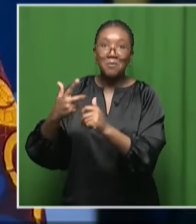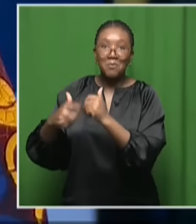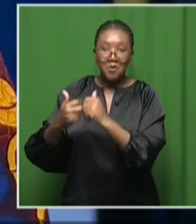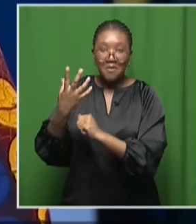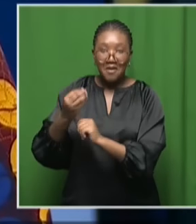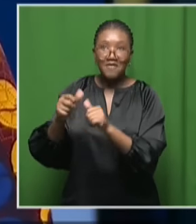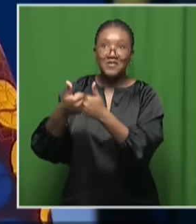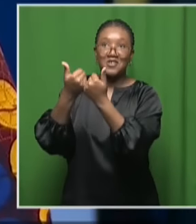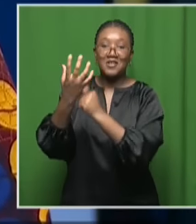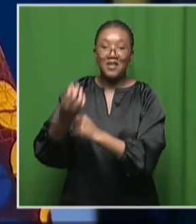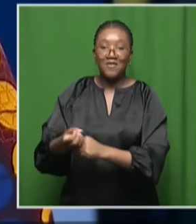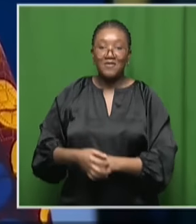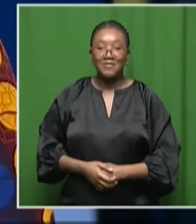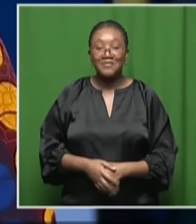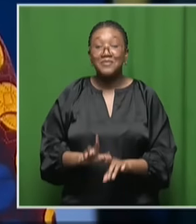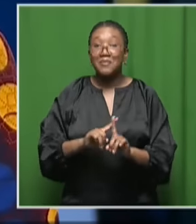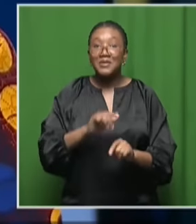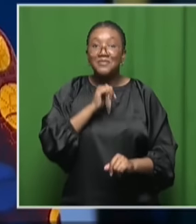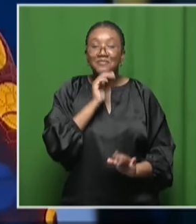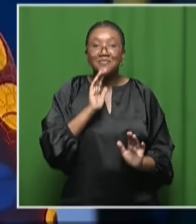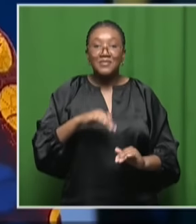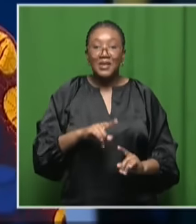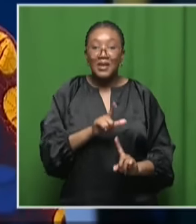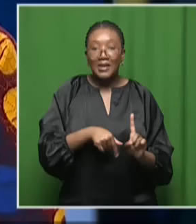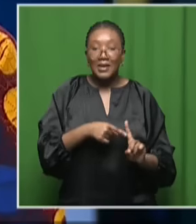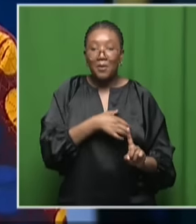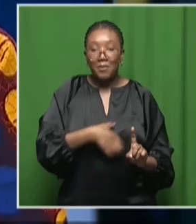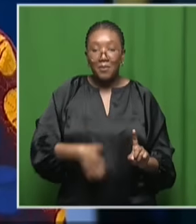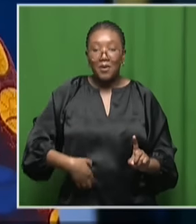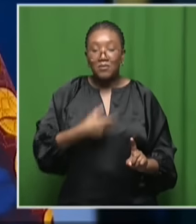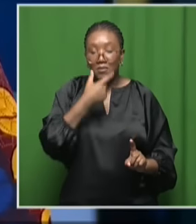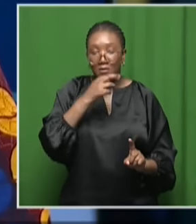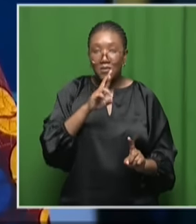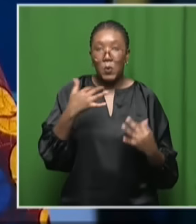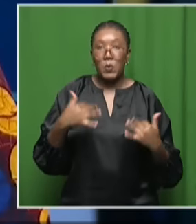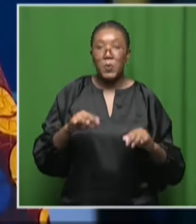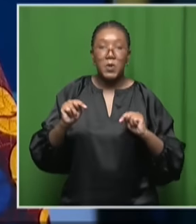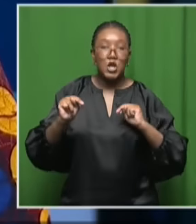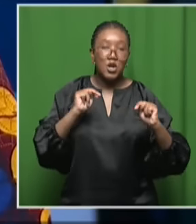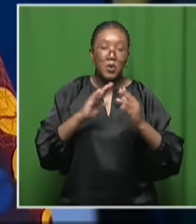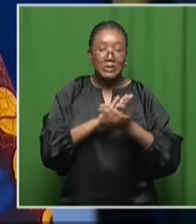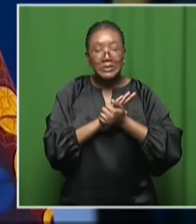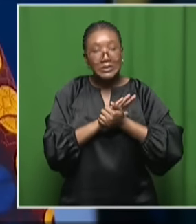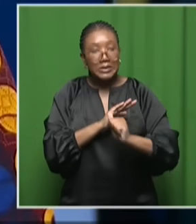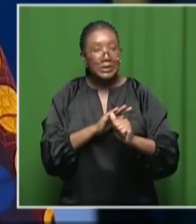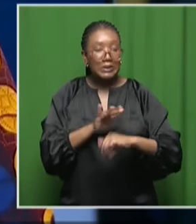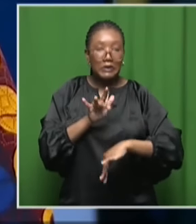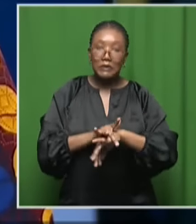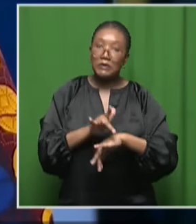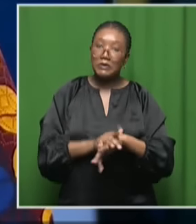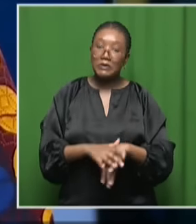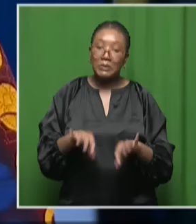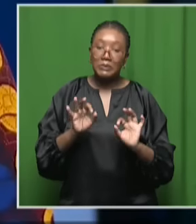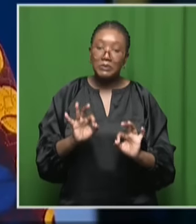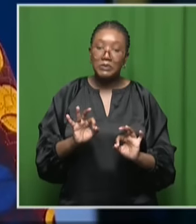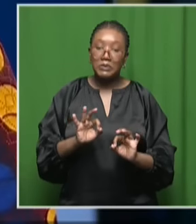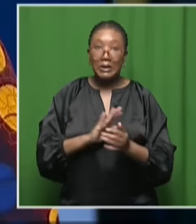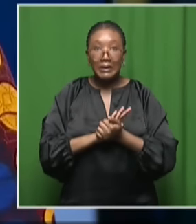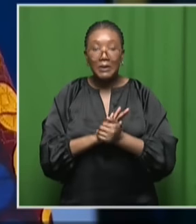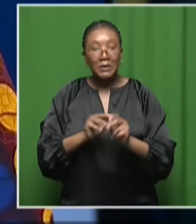said that, I think that President Ramaphosa has really showed his skill as a negotiator, has really showed his skill as